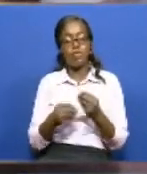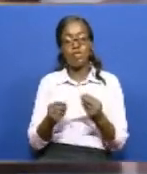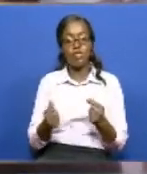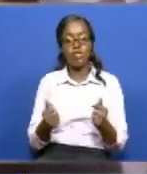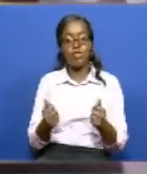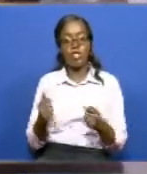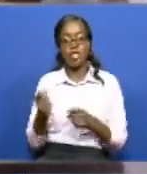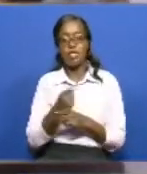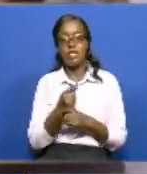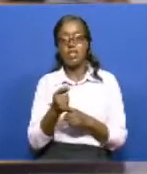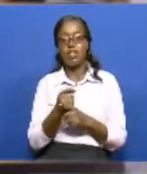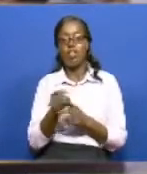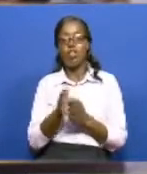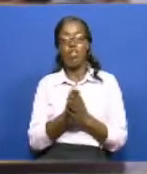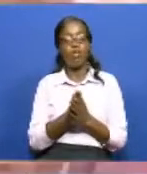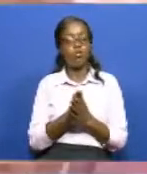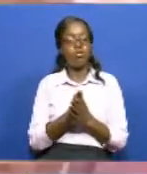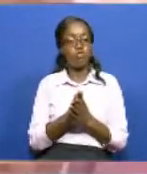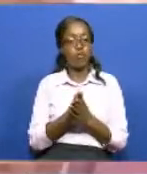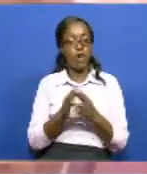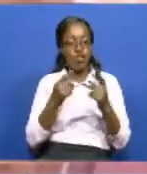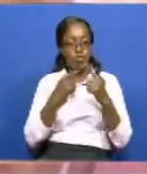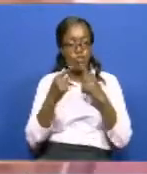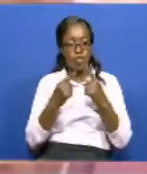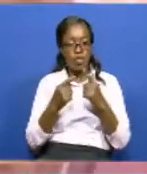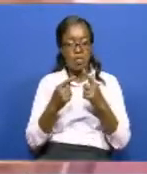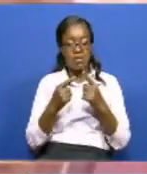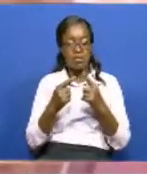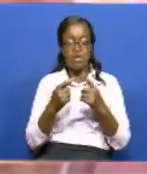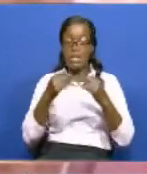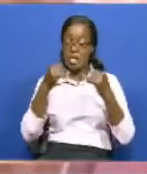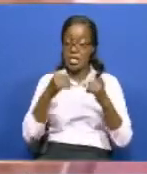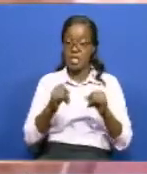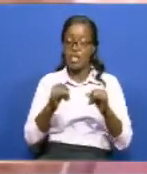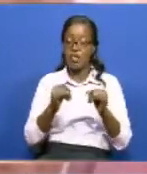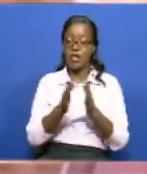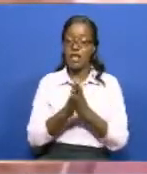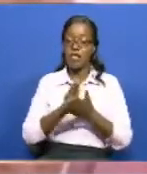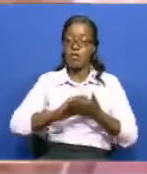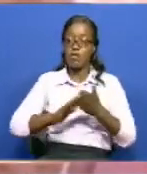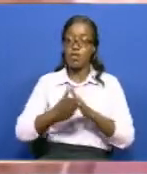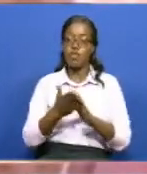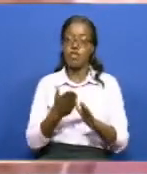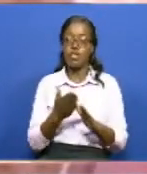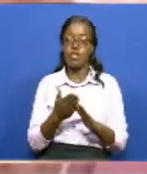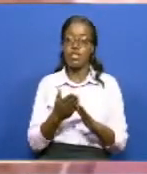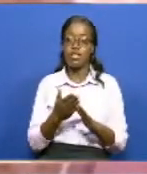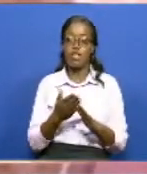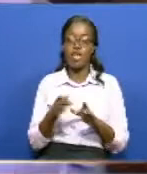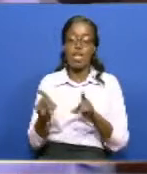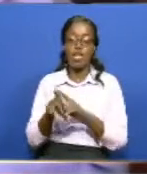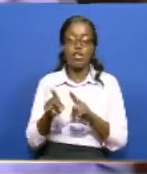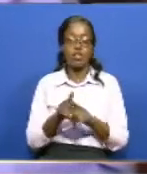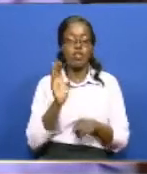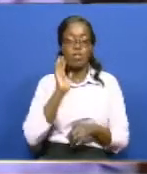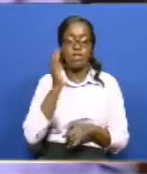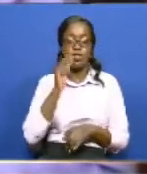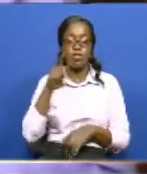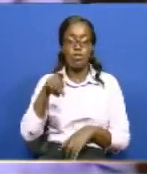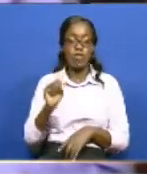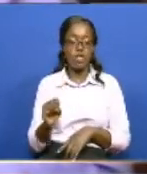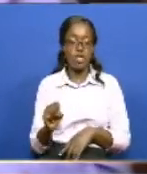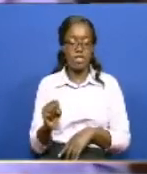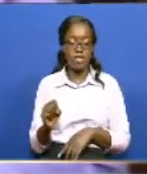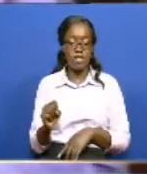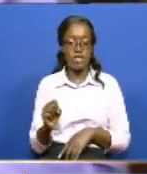include arbitration, mediation, mini-trials, negotiation and conciliation. According to Isiolo Principal Magistrate